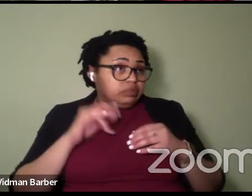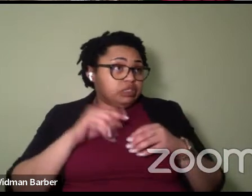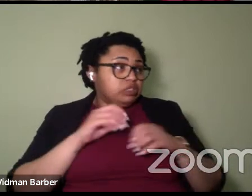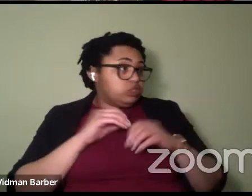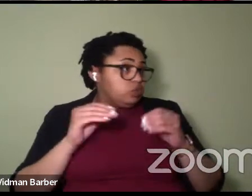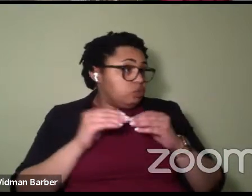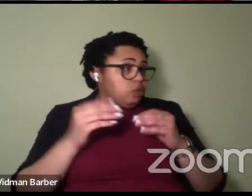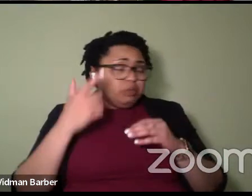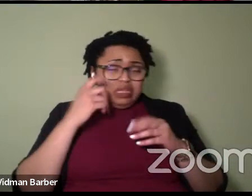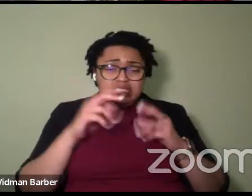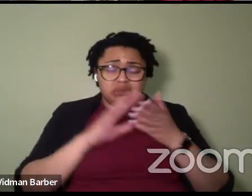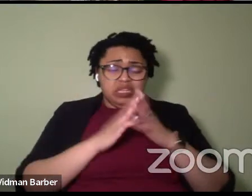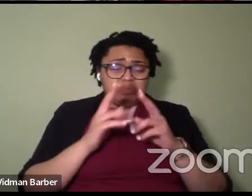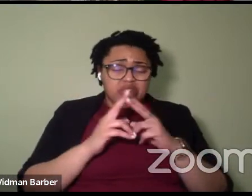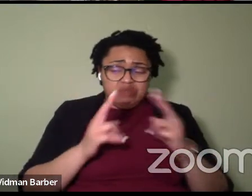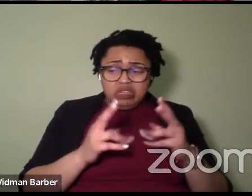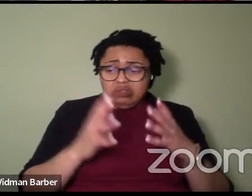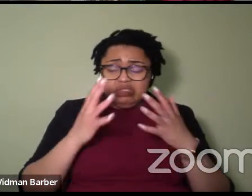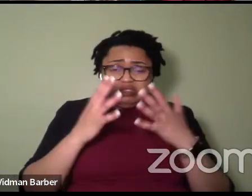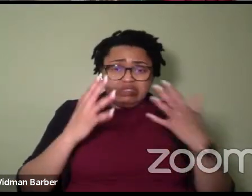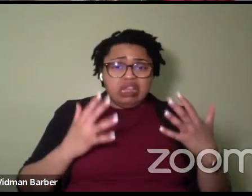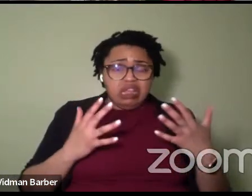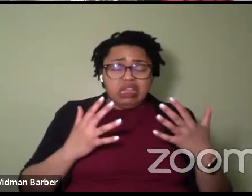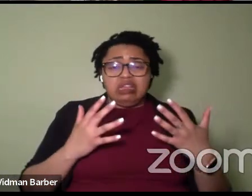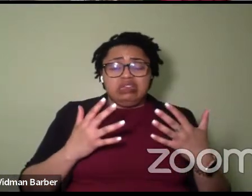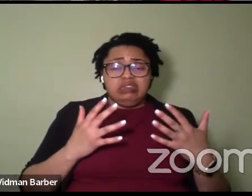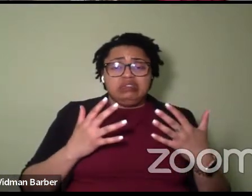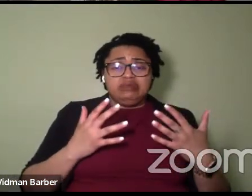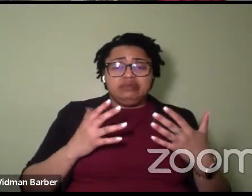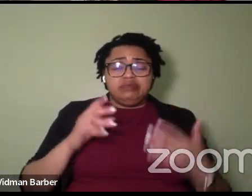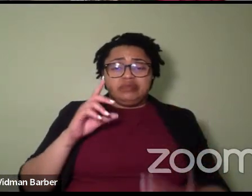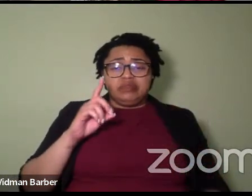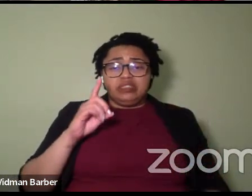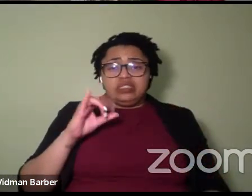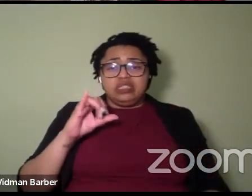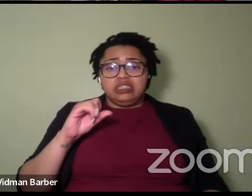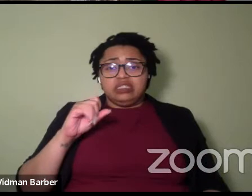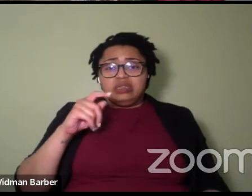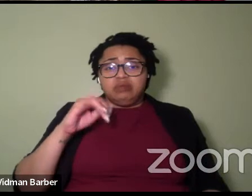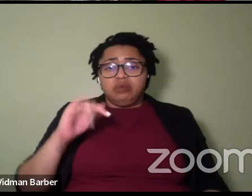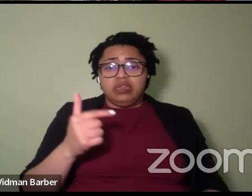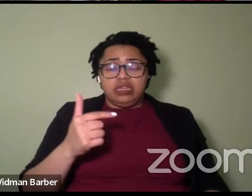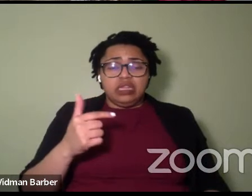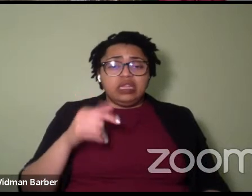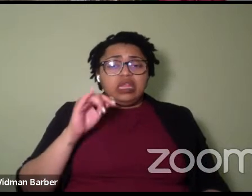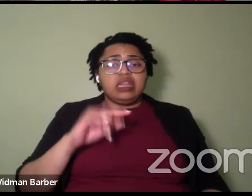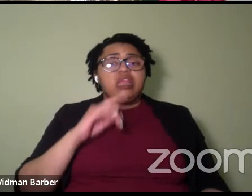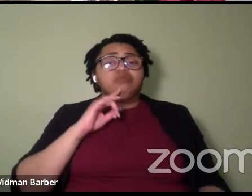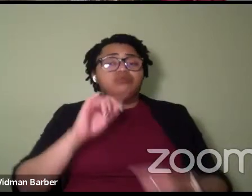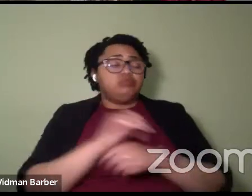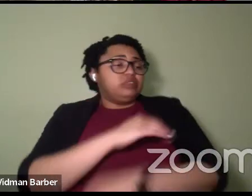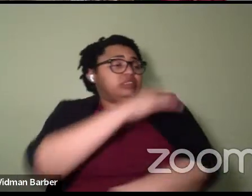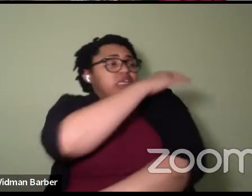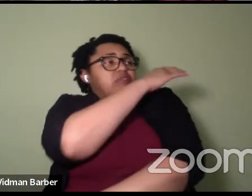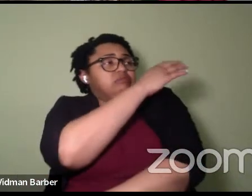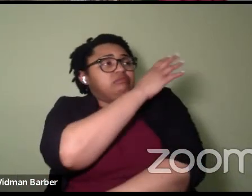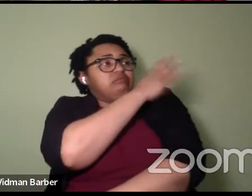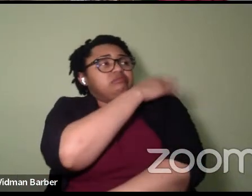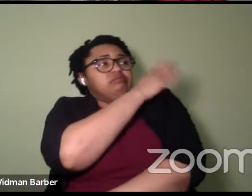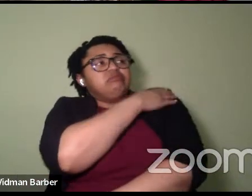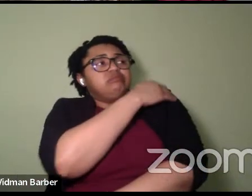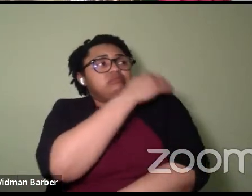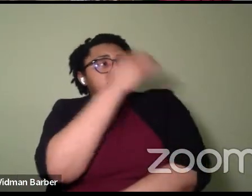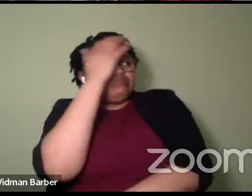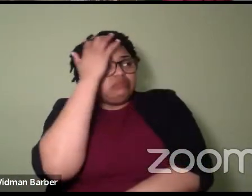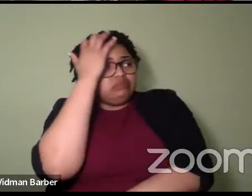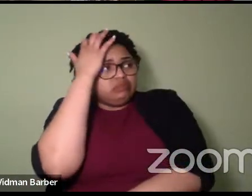getting very disappointing. I think the tap on the shoulder that these folks are getting. That's